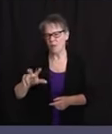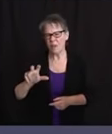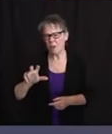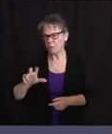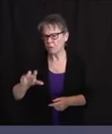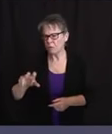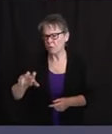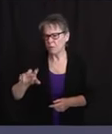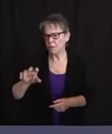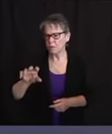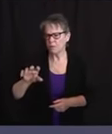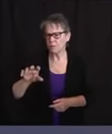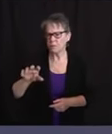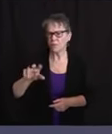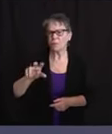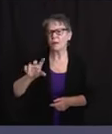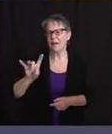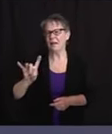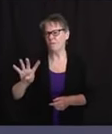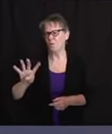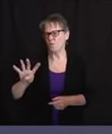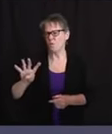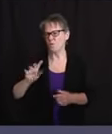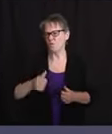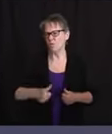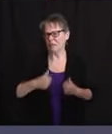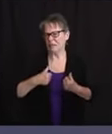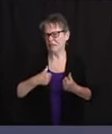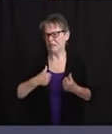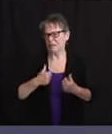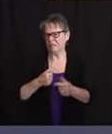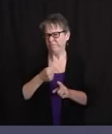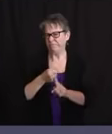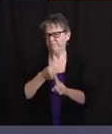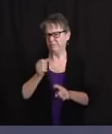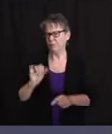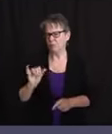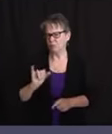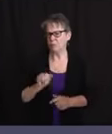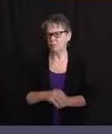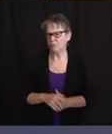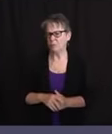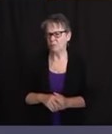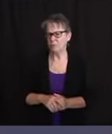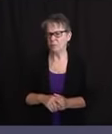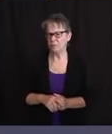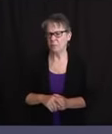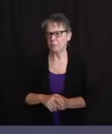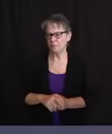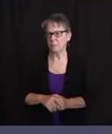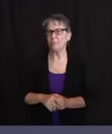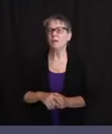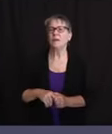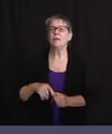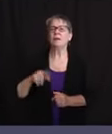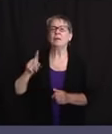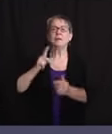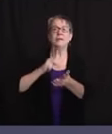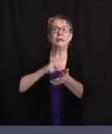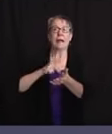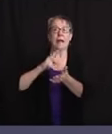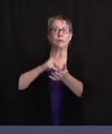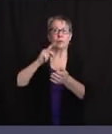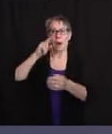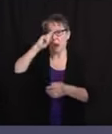13 patient deaths. The positivity rate in New Jersey overall is 7%.